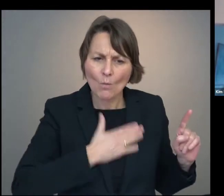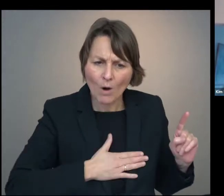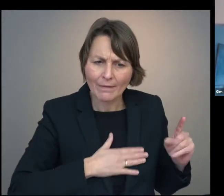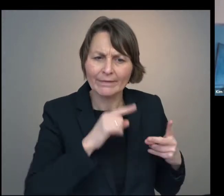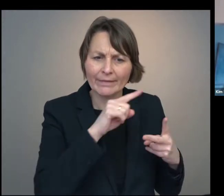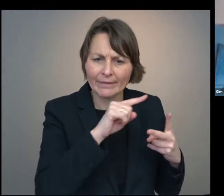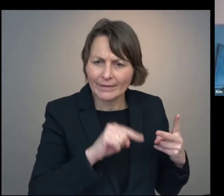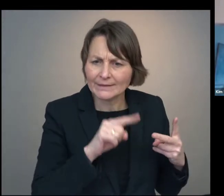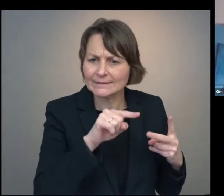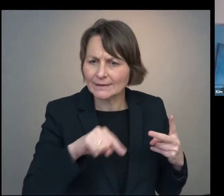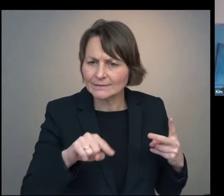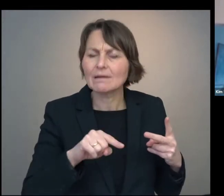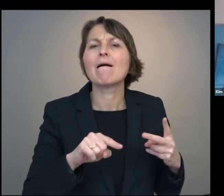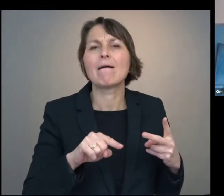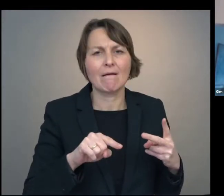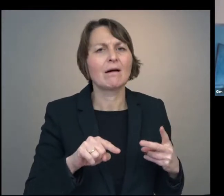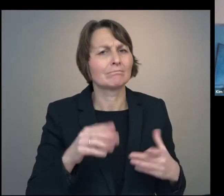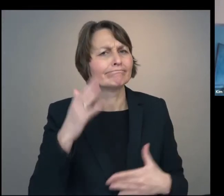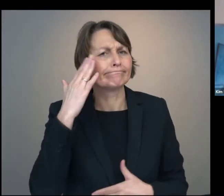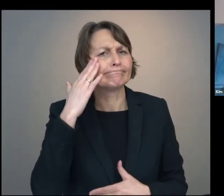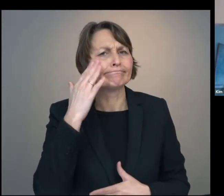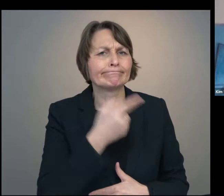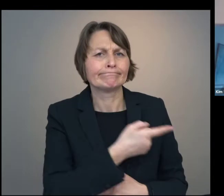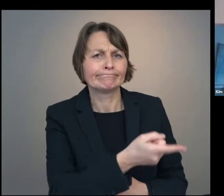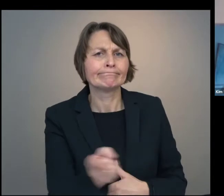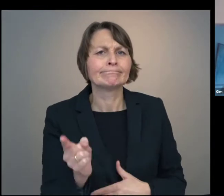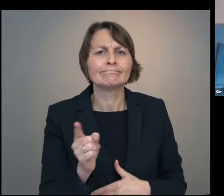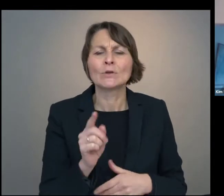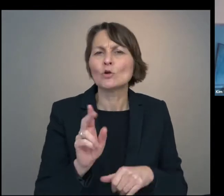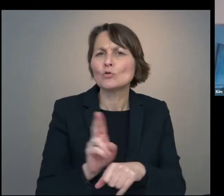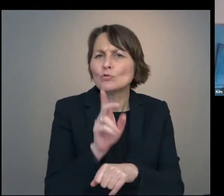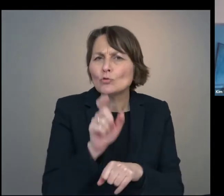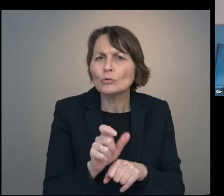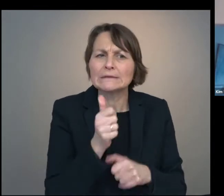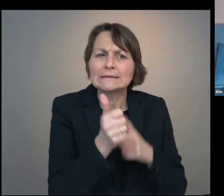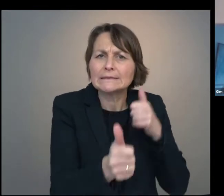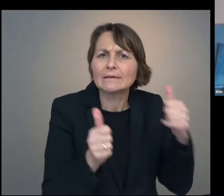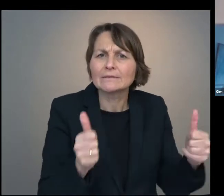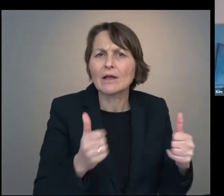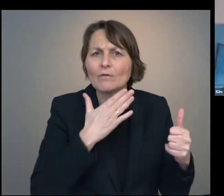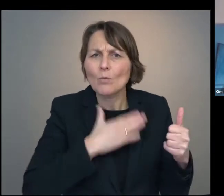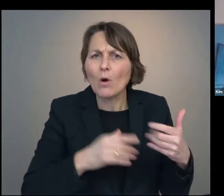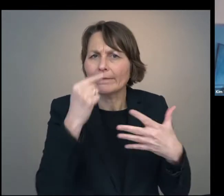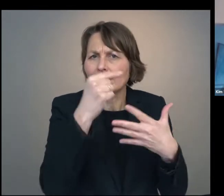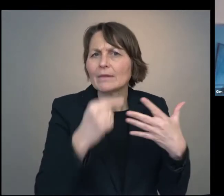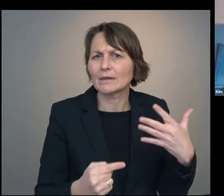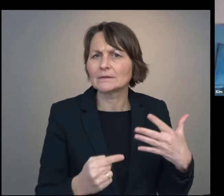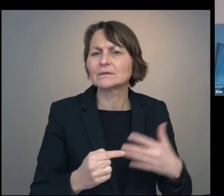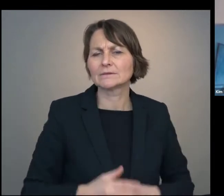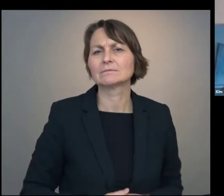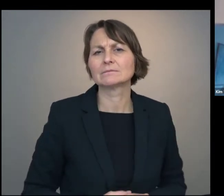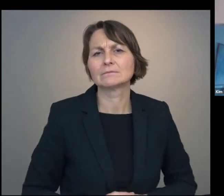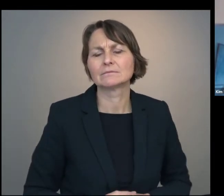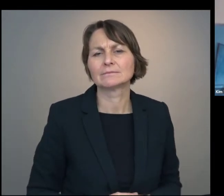do understand the needs of users, clients, and so on and so forth.